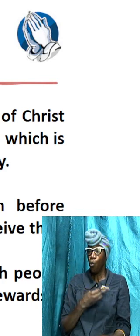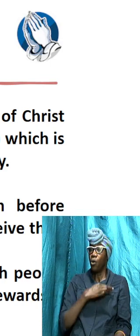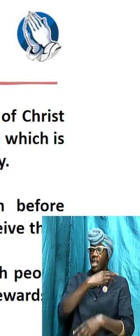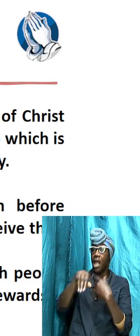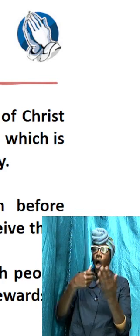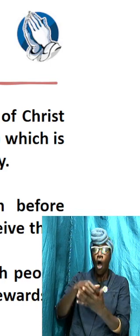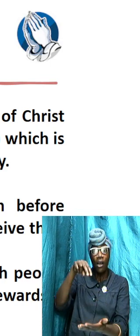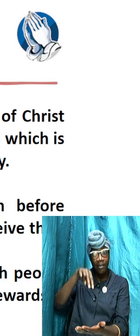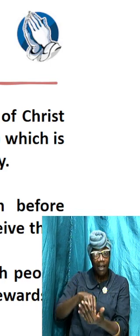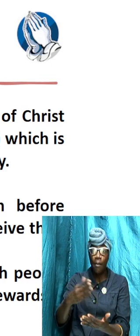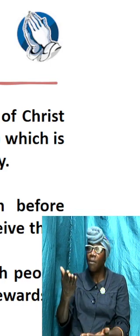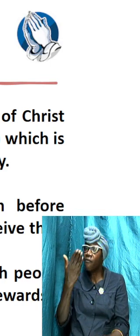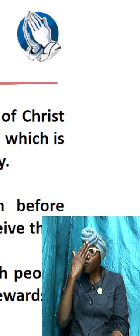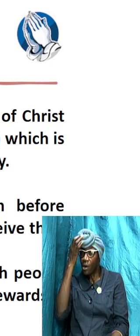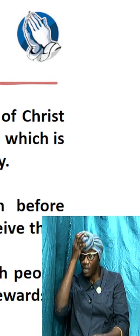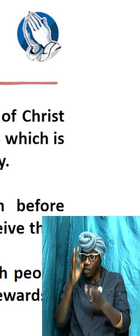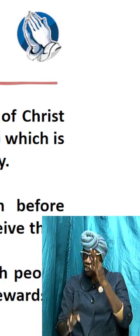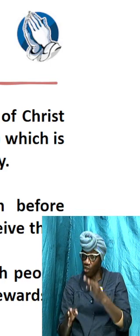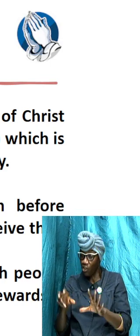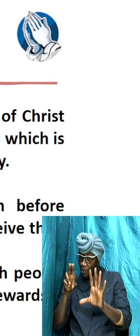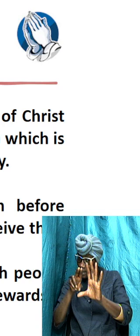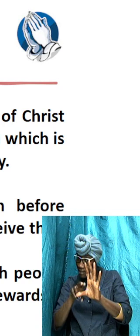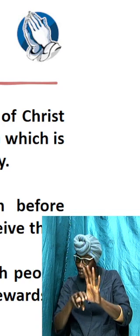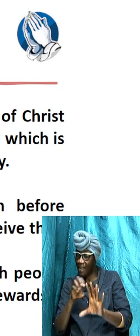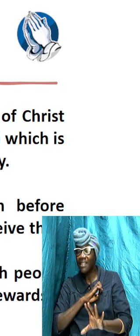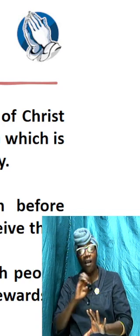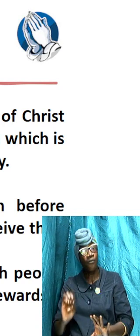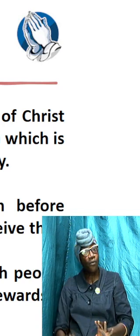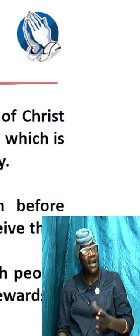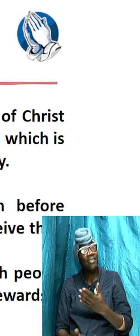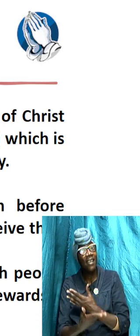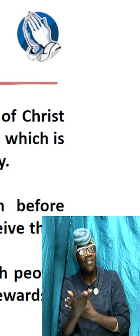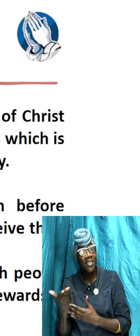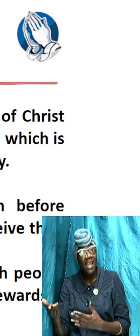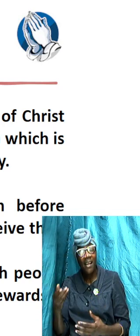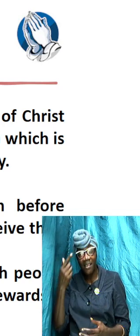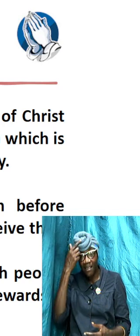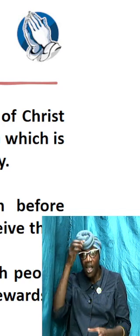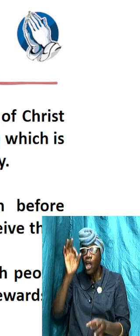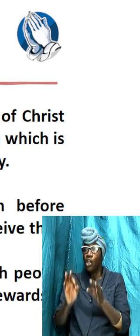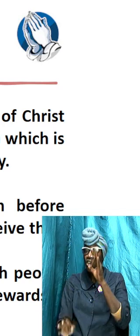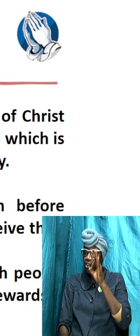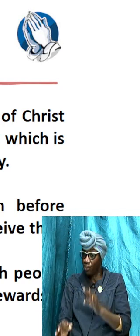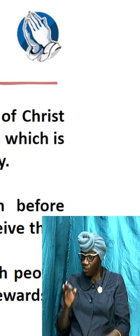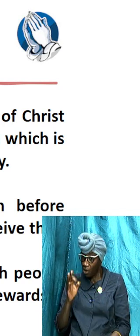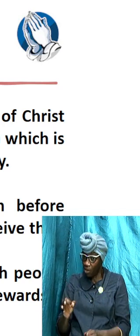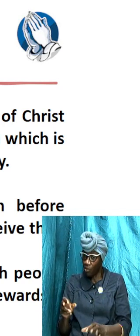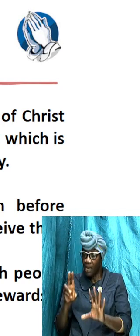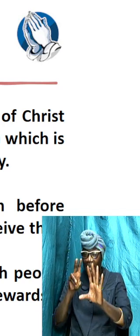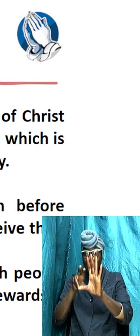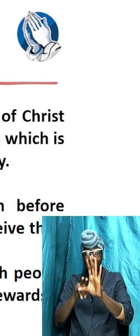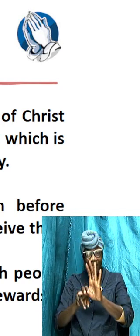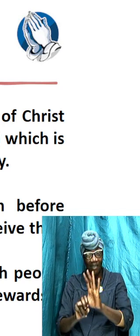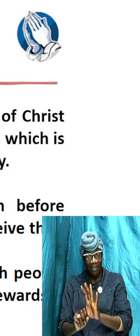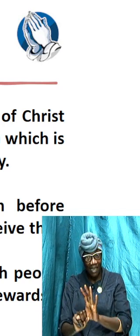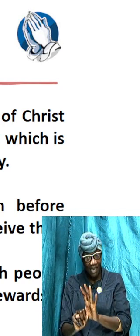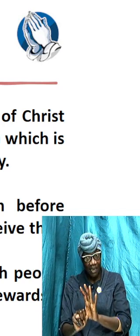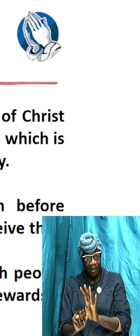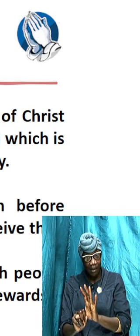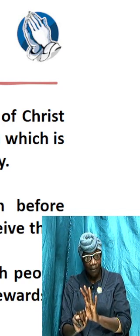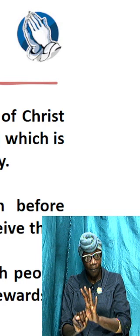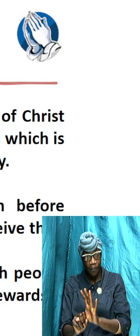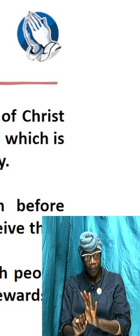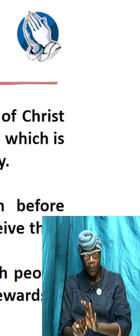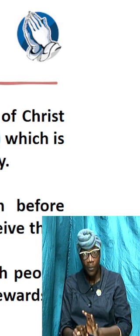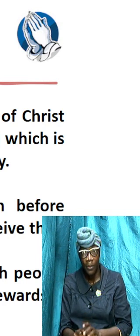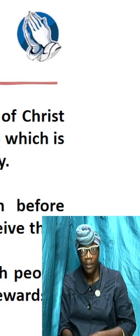judgment seat of Christ. In other words, there is a judgment seat. Now, the judgment seat, that word